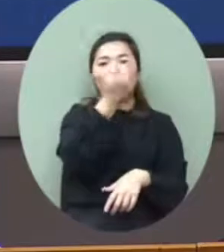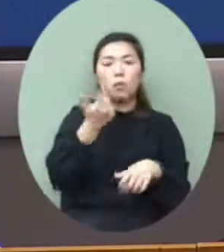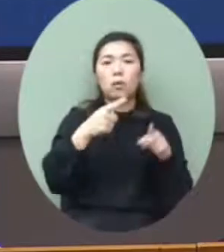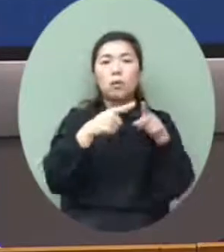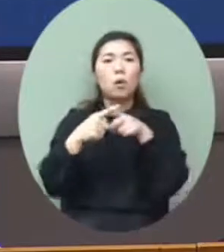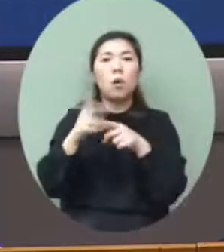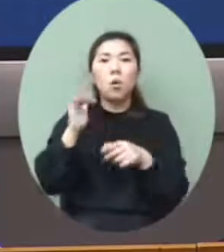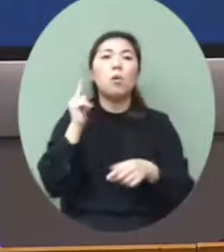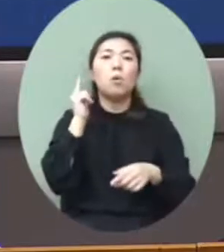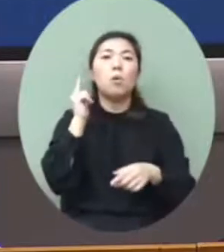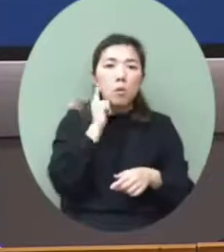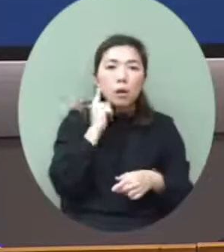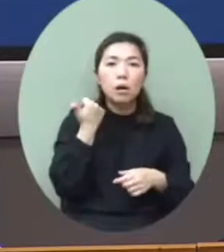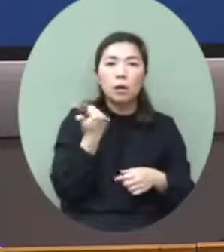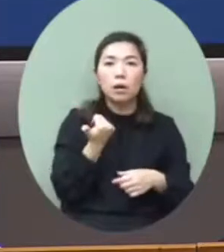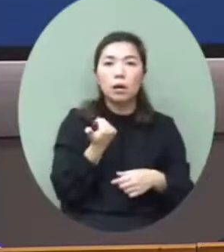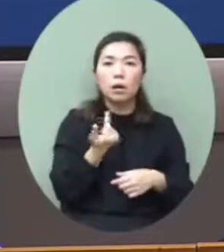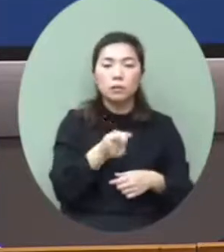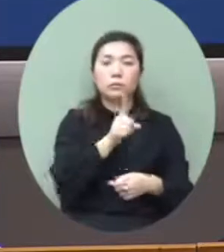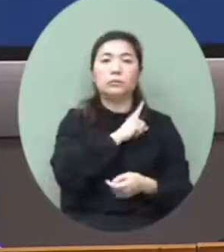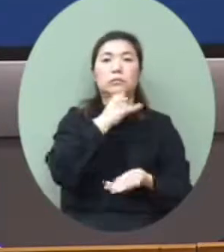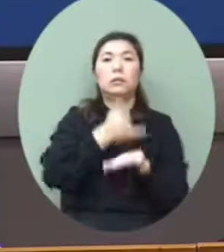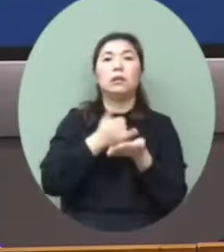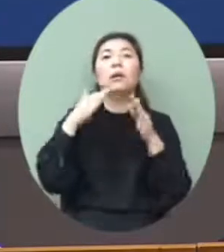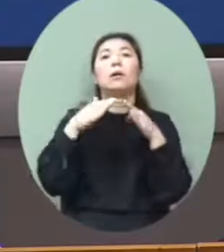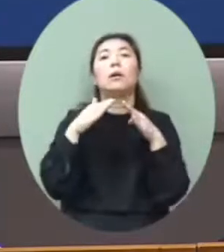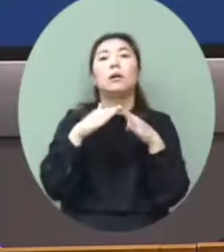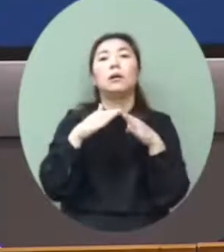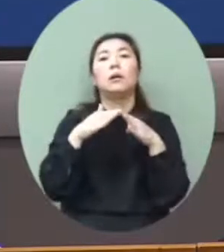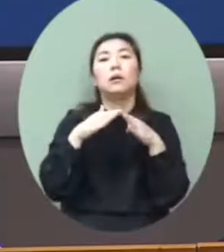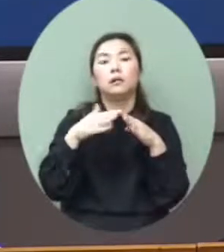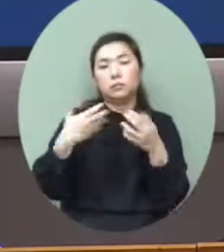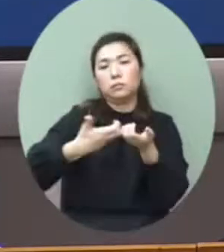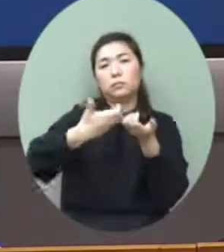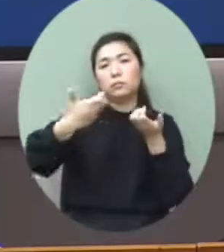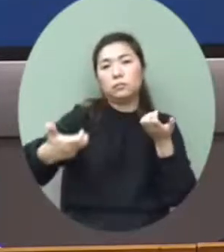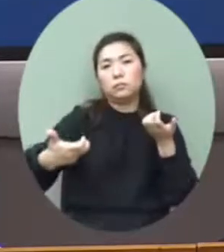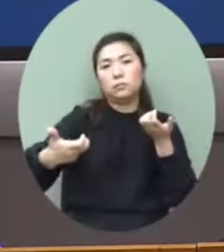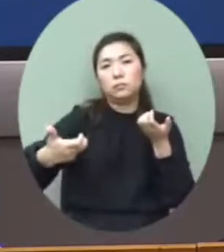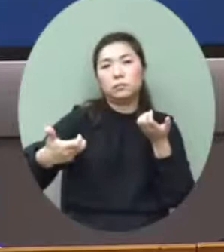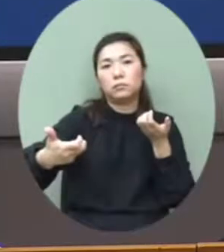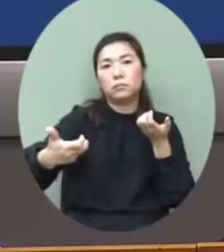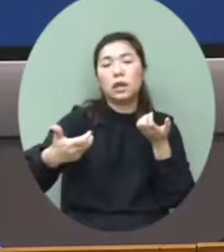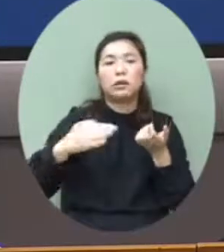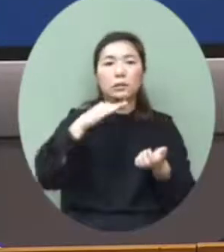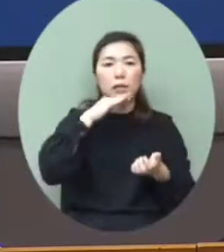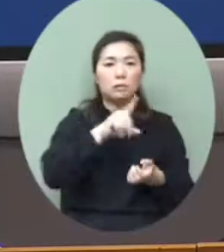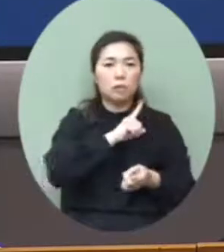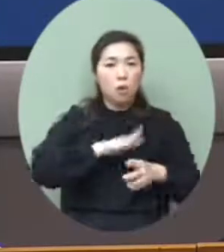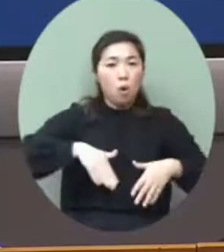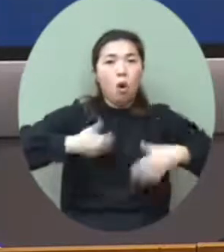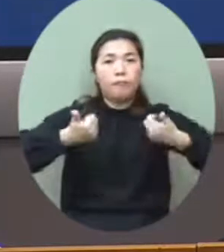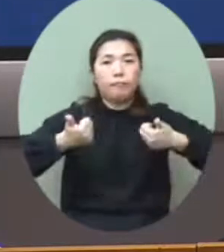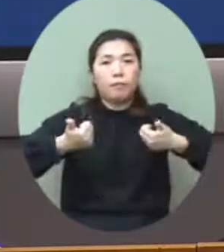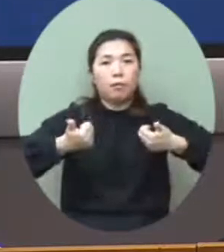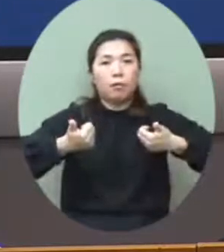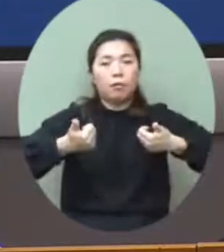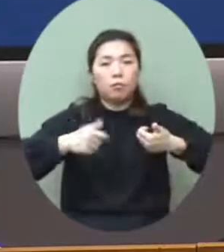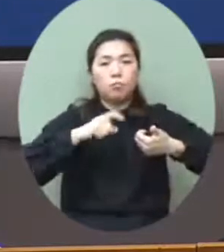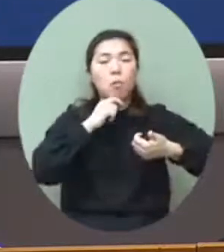to community isolation facilities. And we saw that many people follow the rules by staying at home